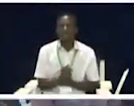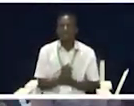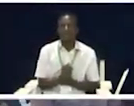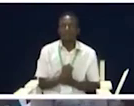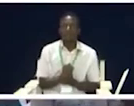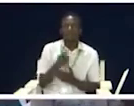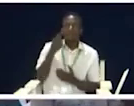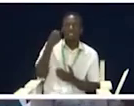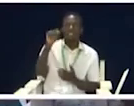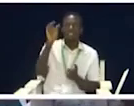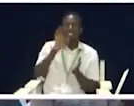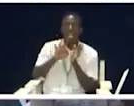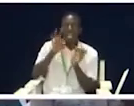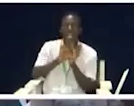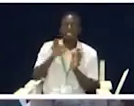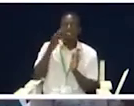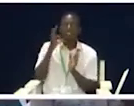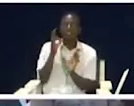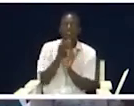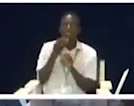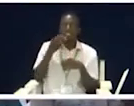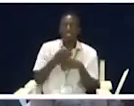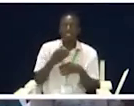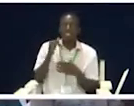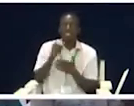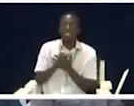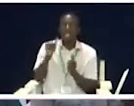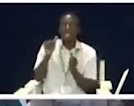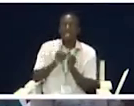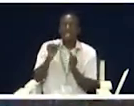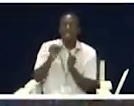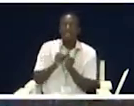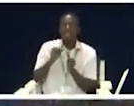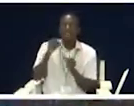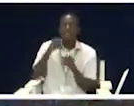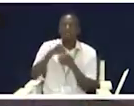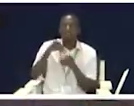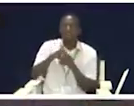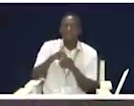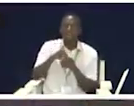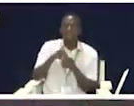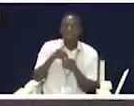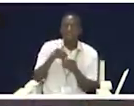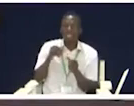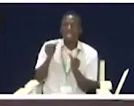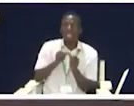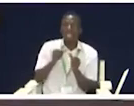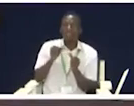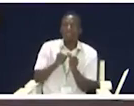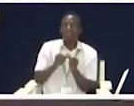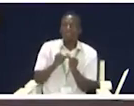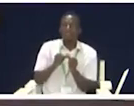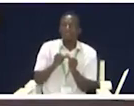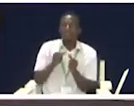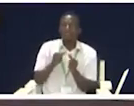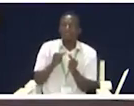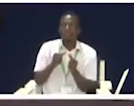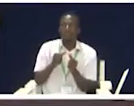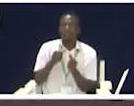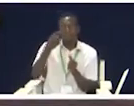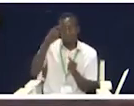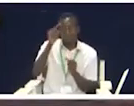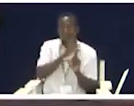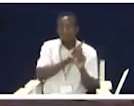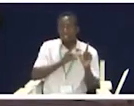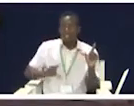The account of creation. It says, and every plant of the field before it was in the earth, and every herb of the field before it grew, for the